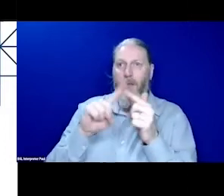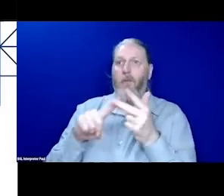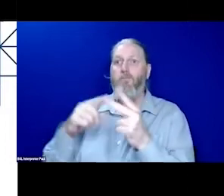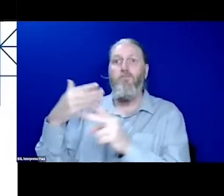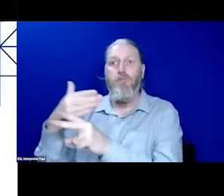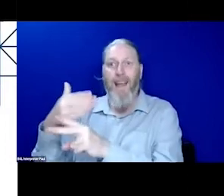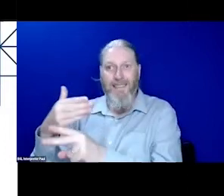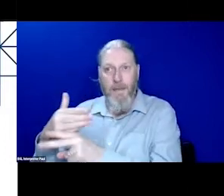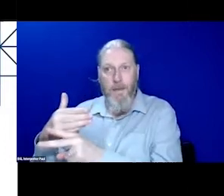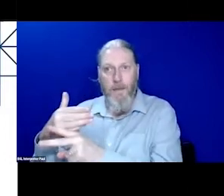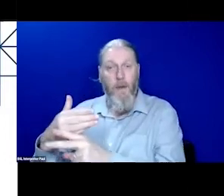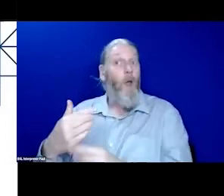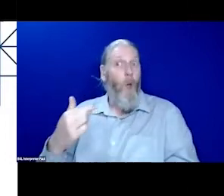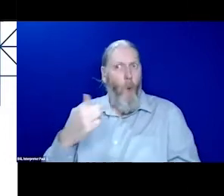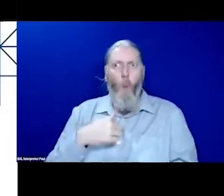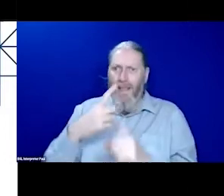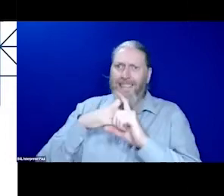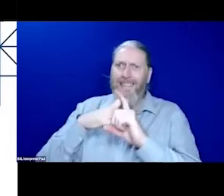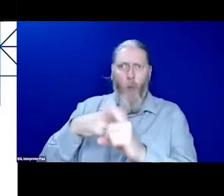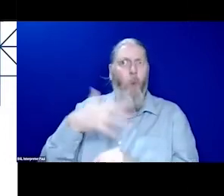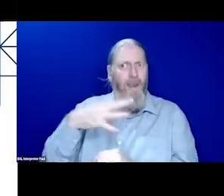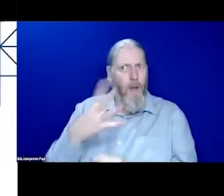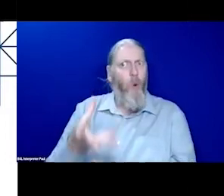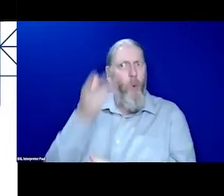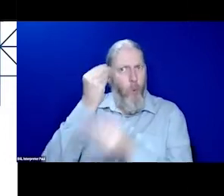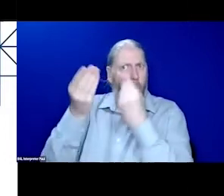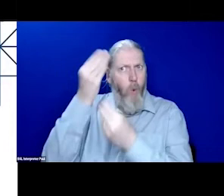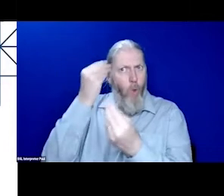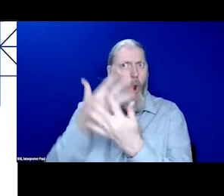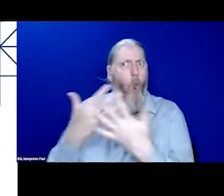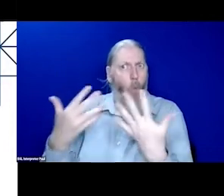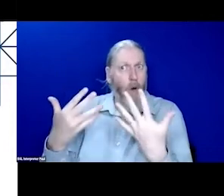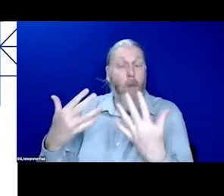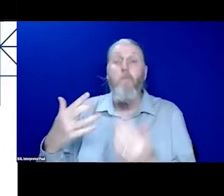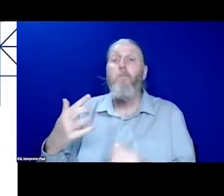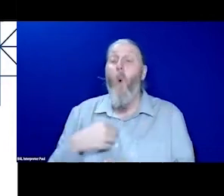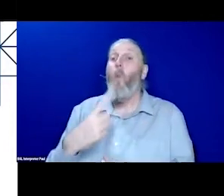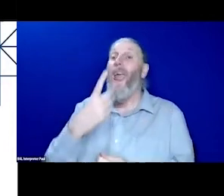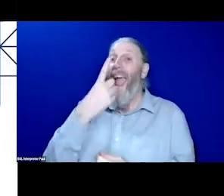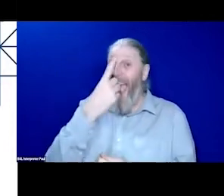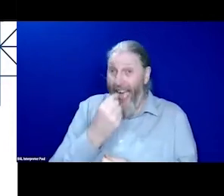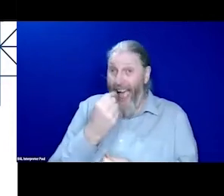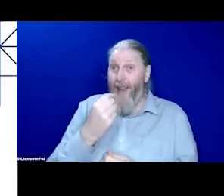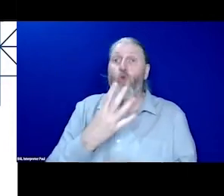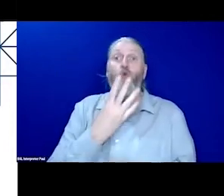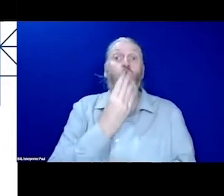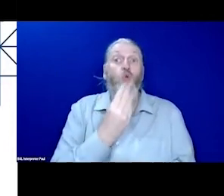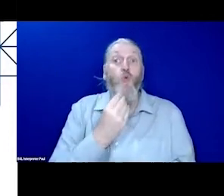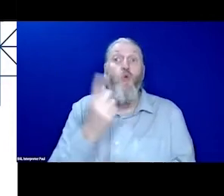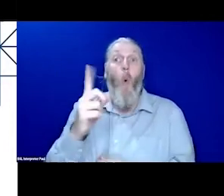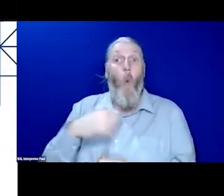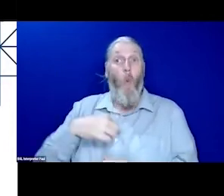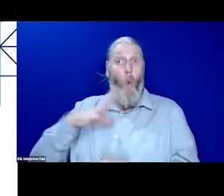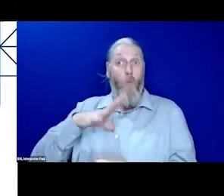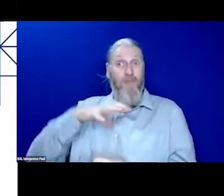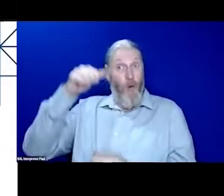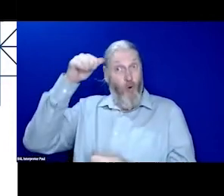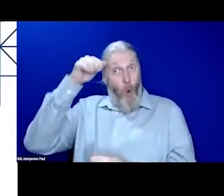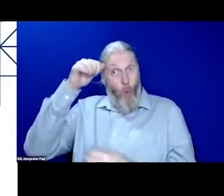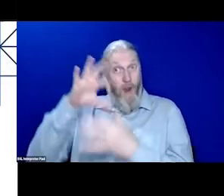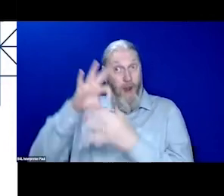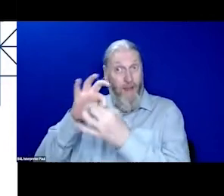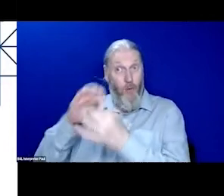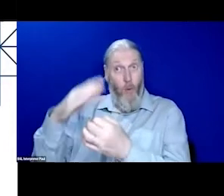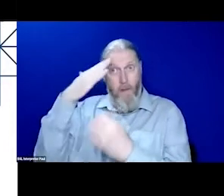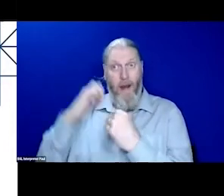again, we can borrow a lot from what we know in global mental health already, and your knowledge and expertise is vital in this space.